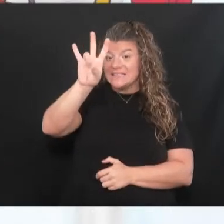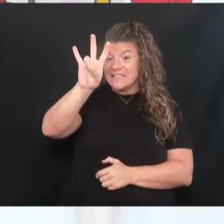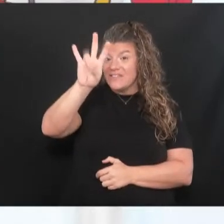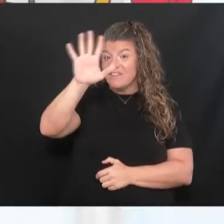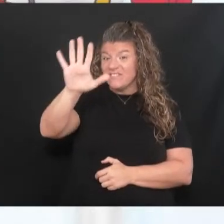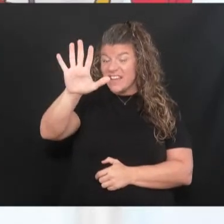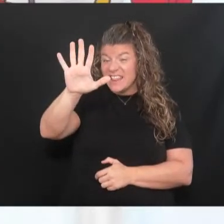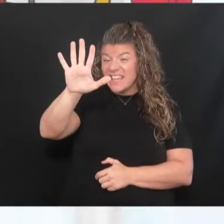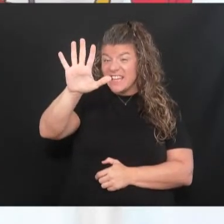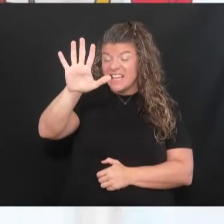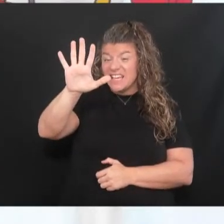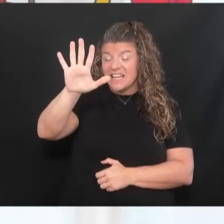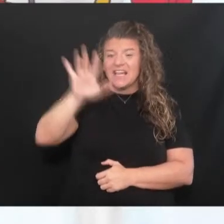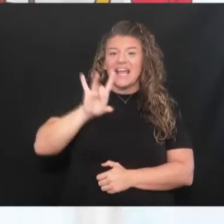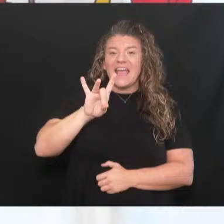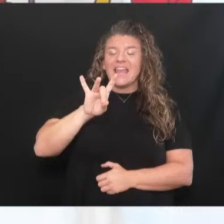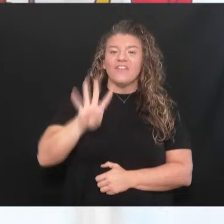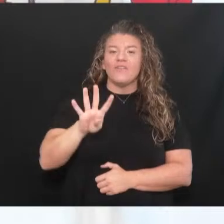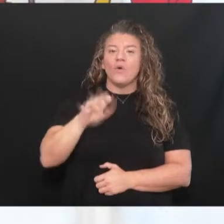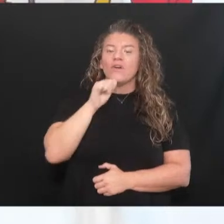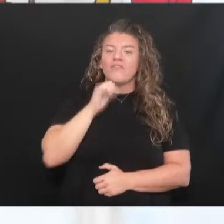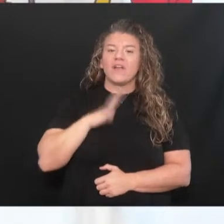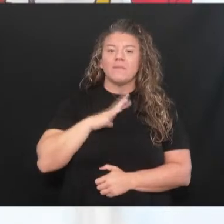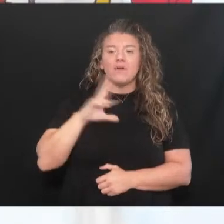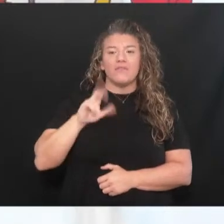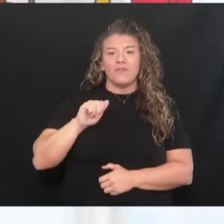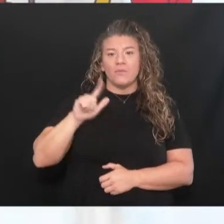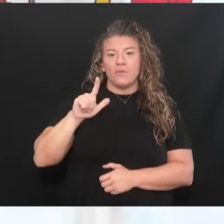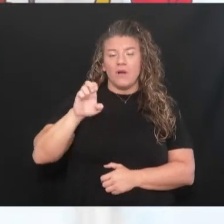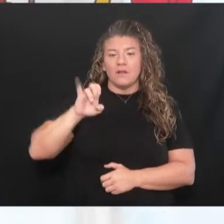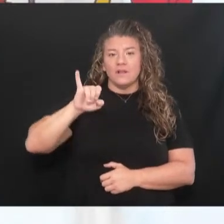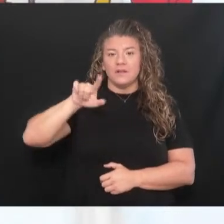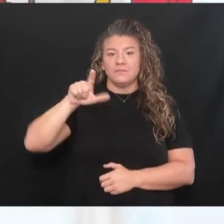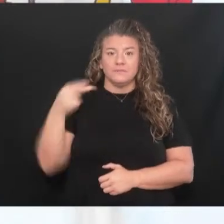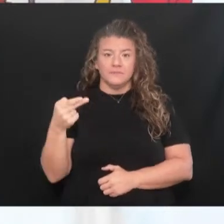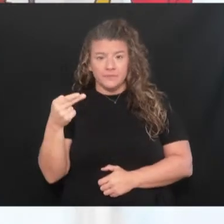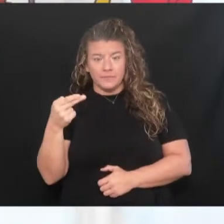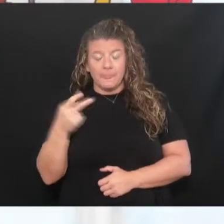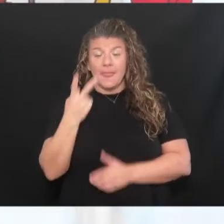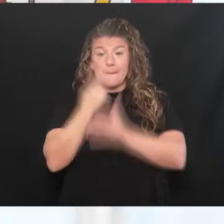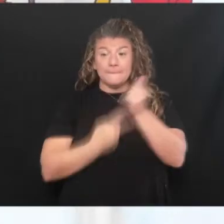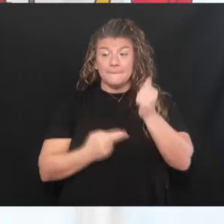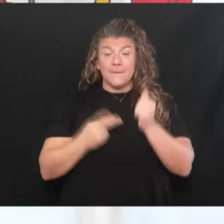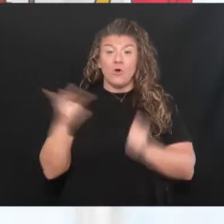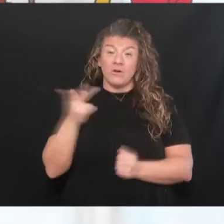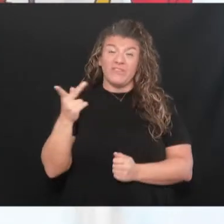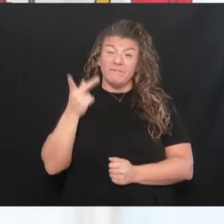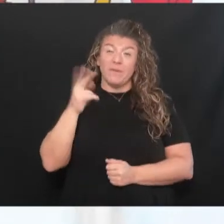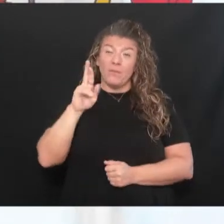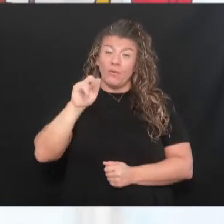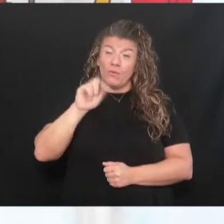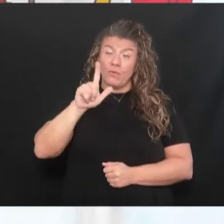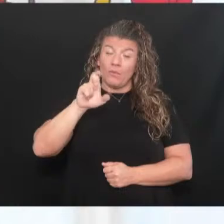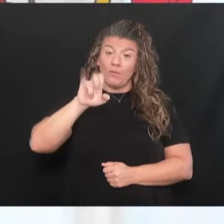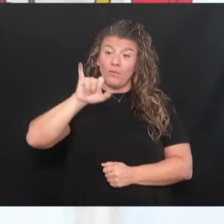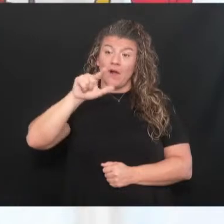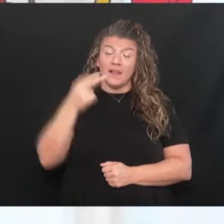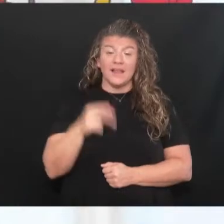2,975th death in West Virginia is an 84-year-old female from Raleigh County. Both these folks were from Raleigh County, and our